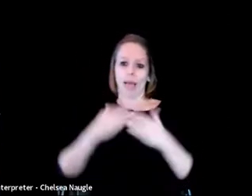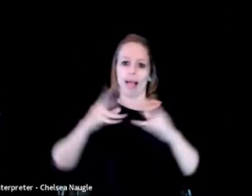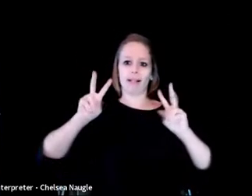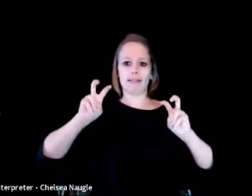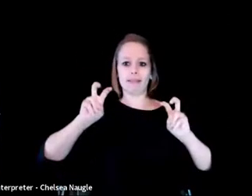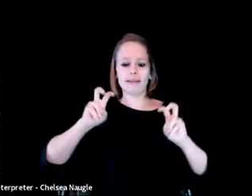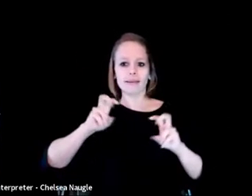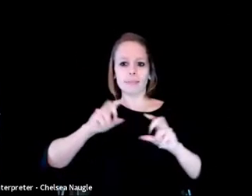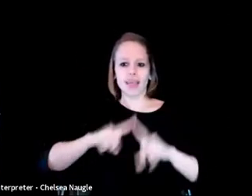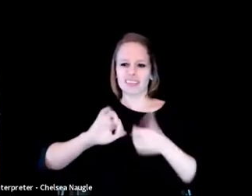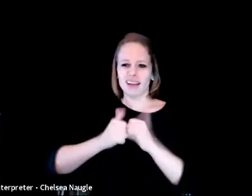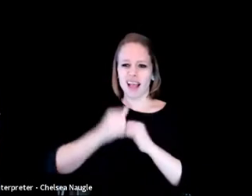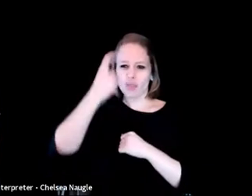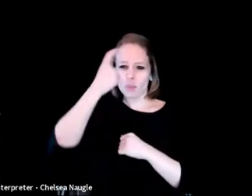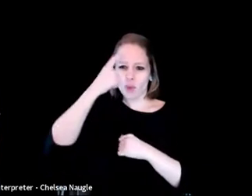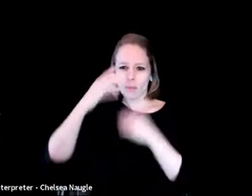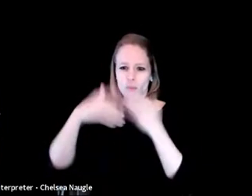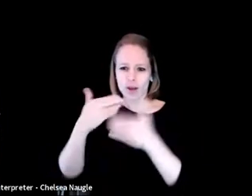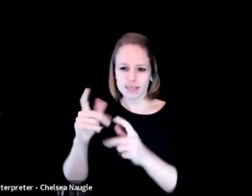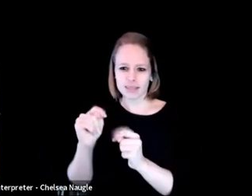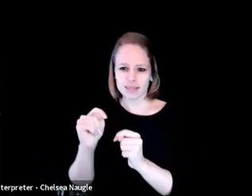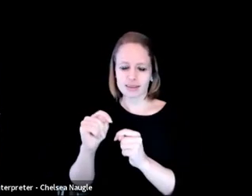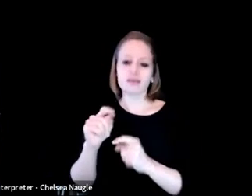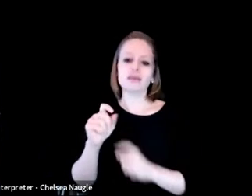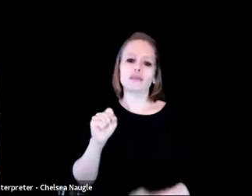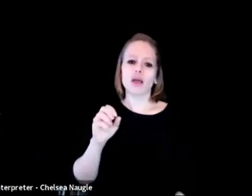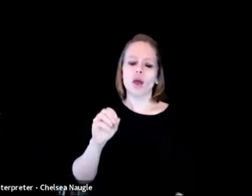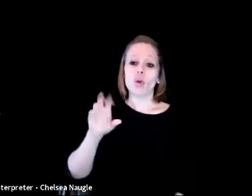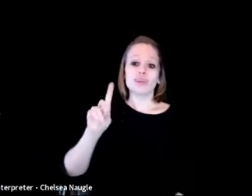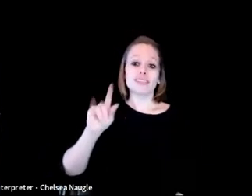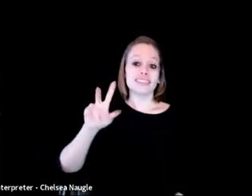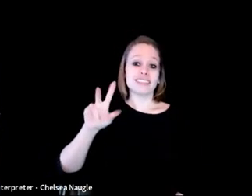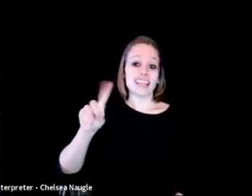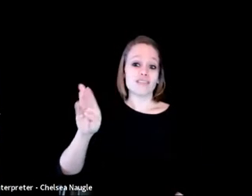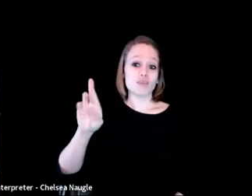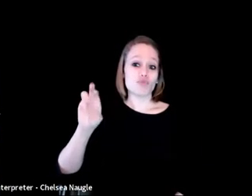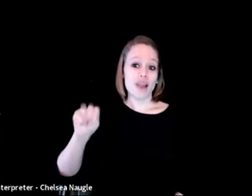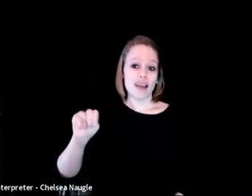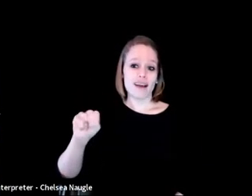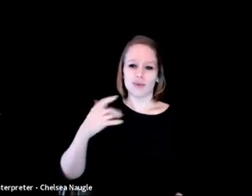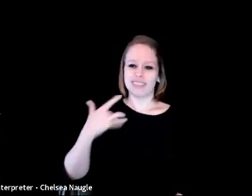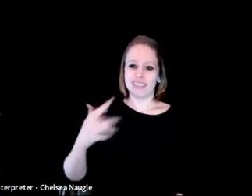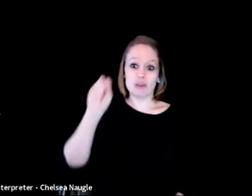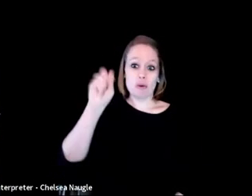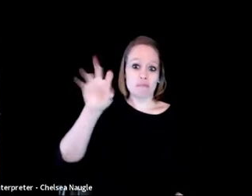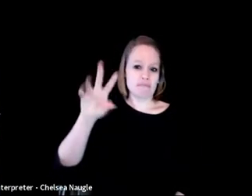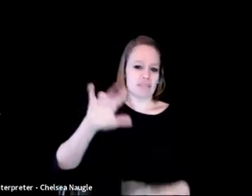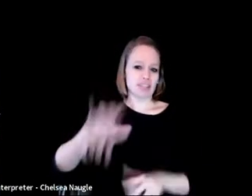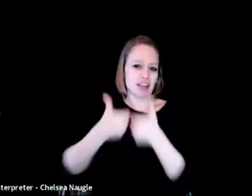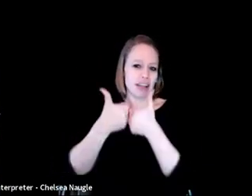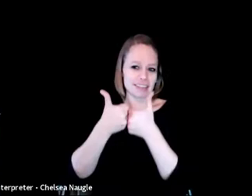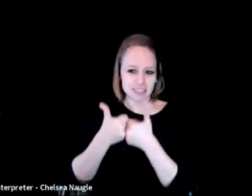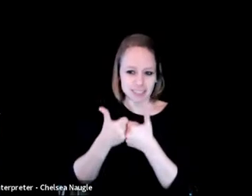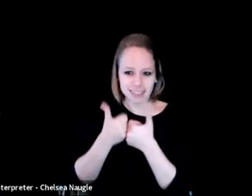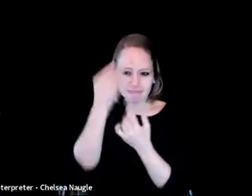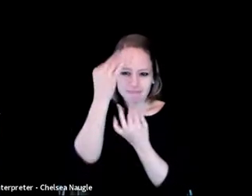just something to think about. David's always putting things out there to kind of challenge us, I think.